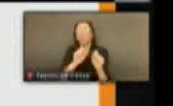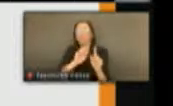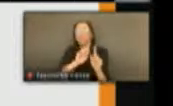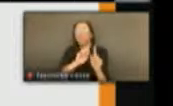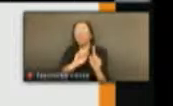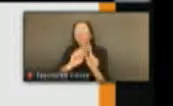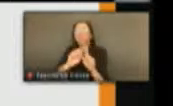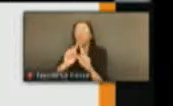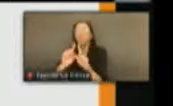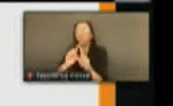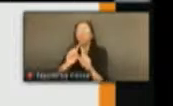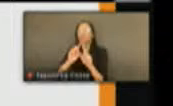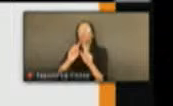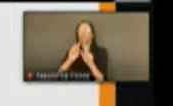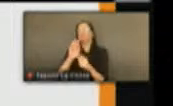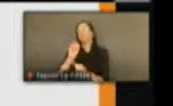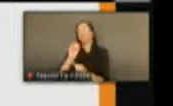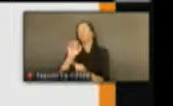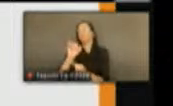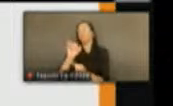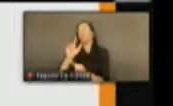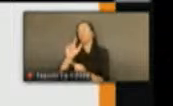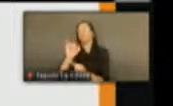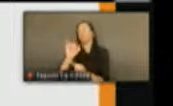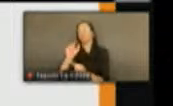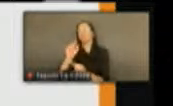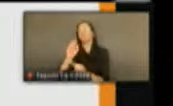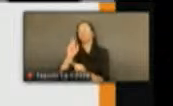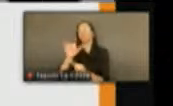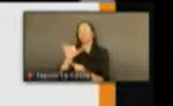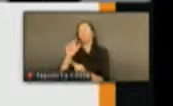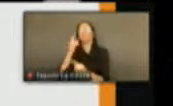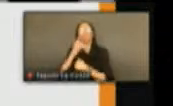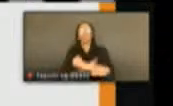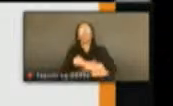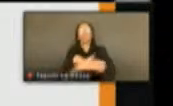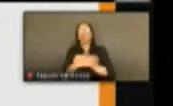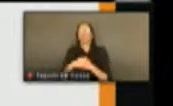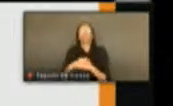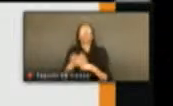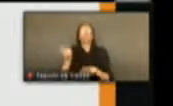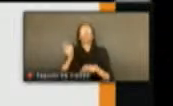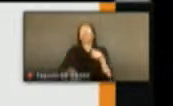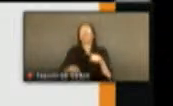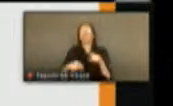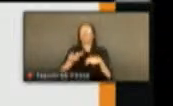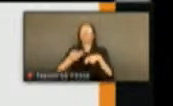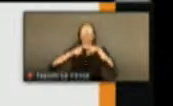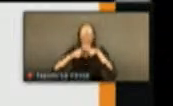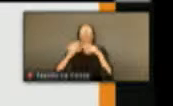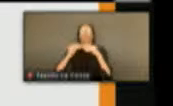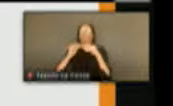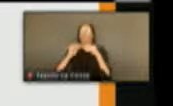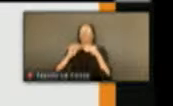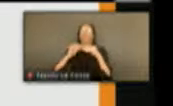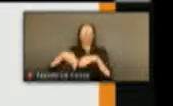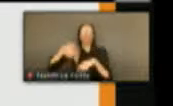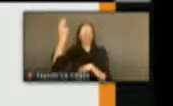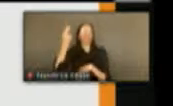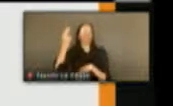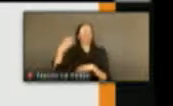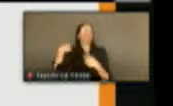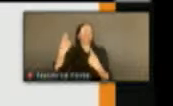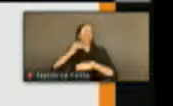higher millage rate than what was set in July. In August, the property appraiser provides notices to